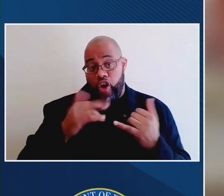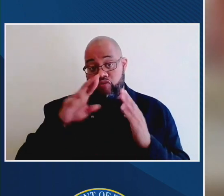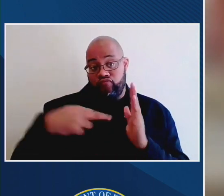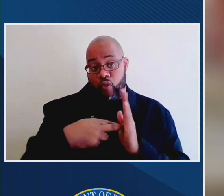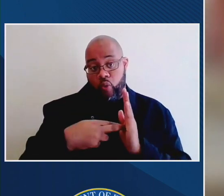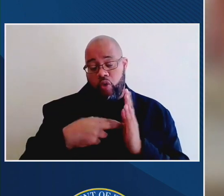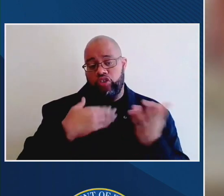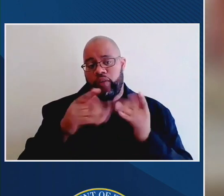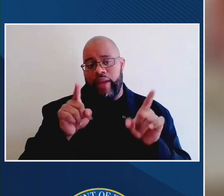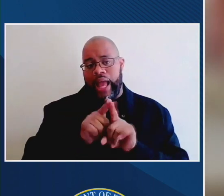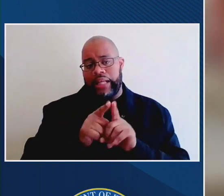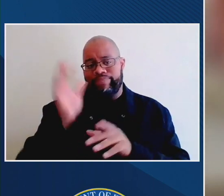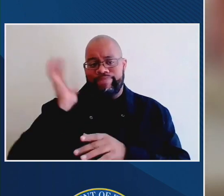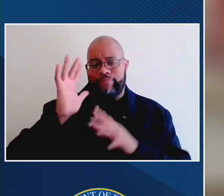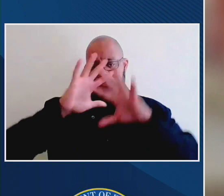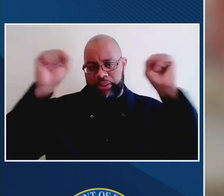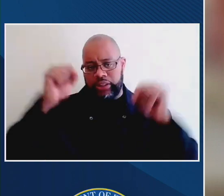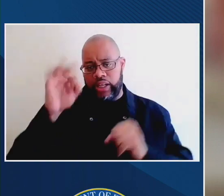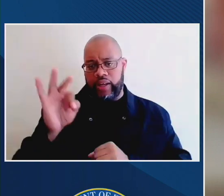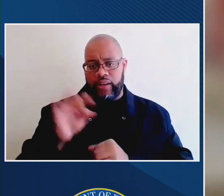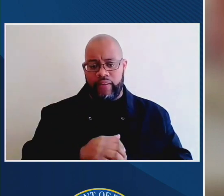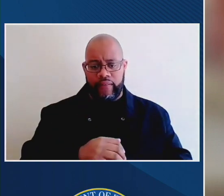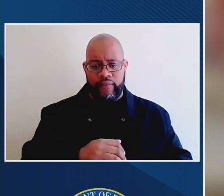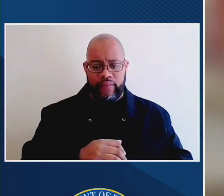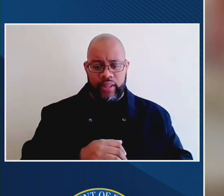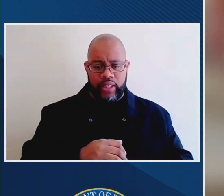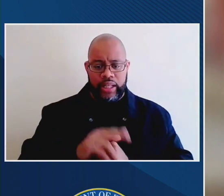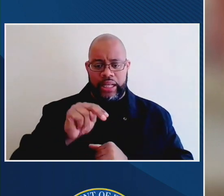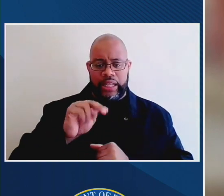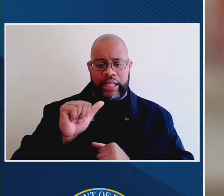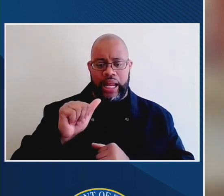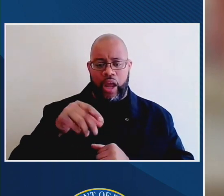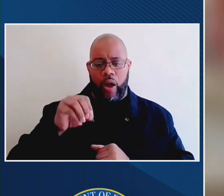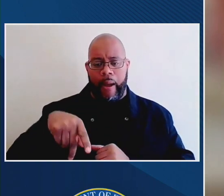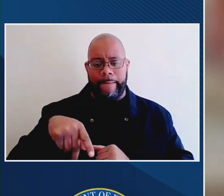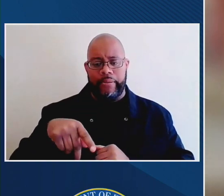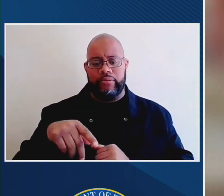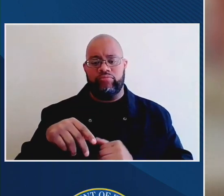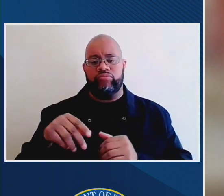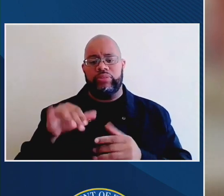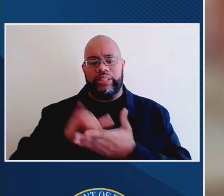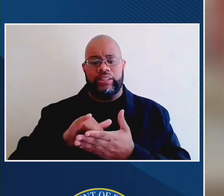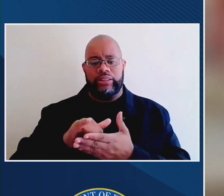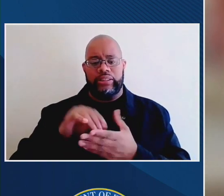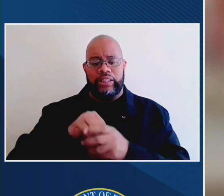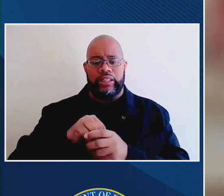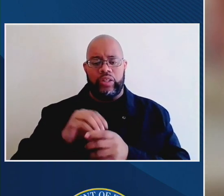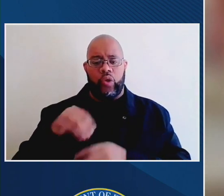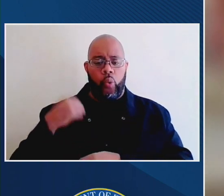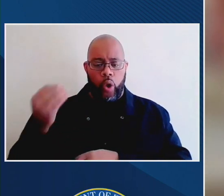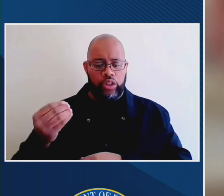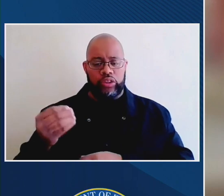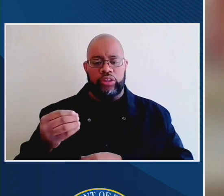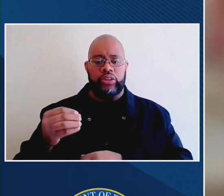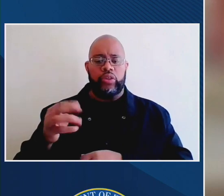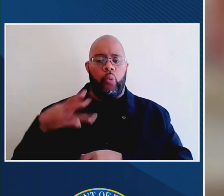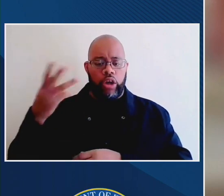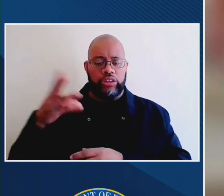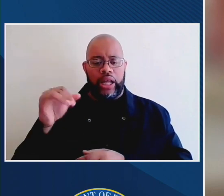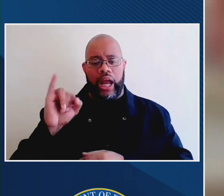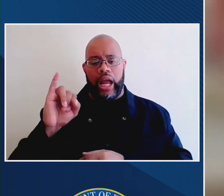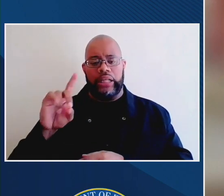as the past president of the NAIOP region in TRIO, that's Oregon, Washington, Alaska, and Idaho. We